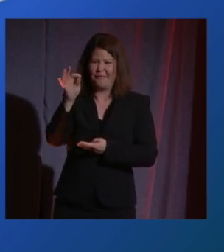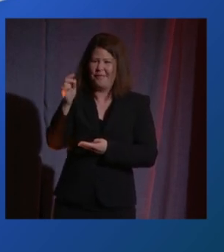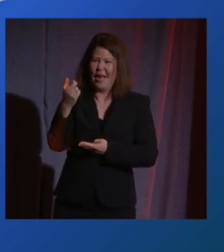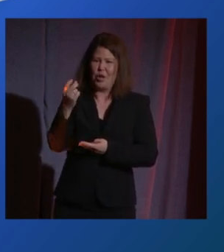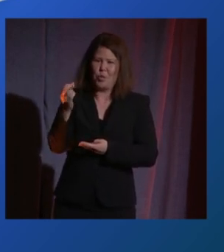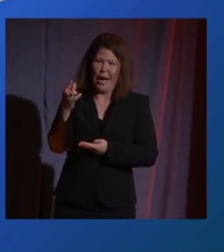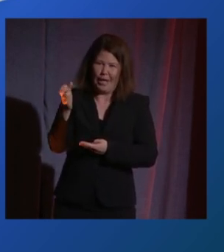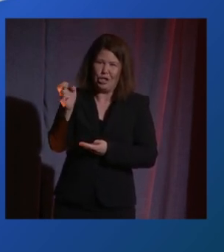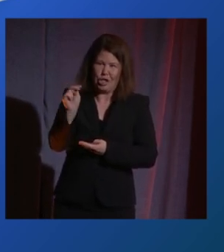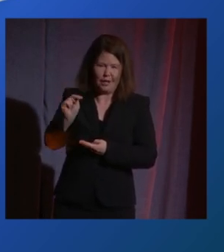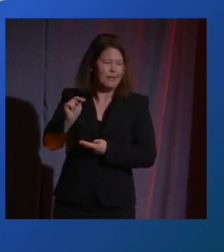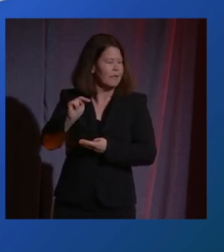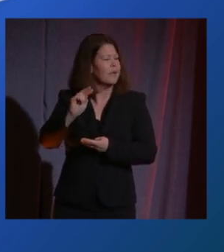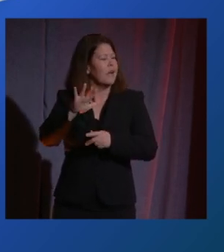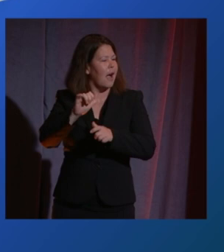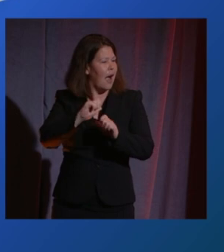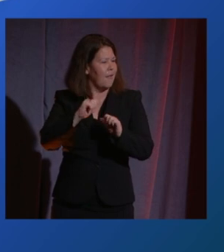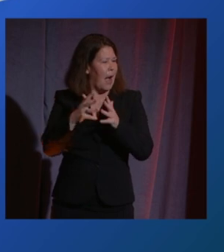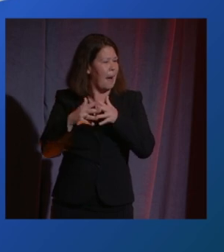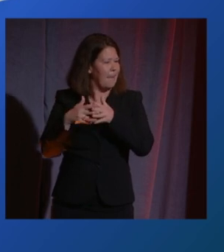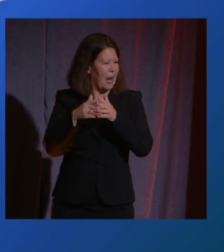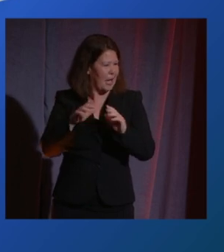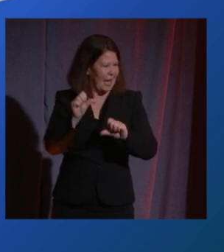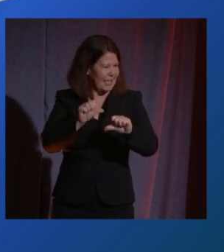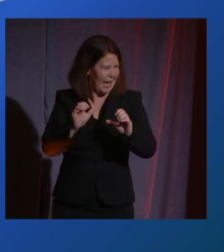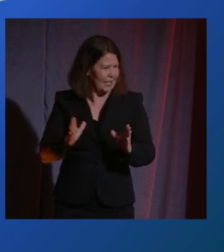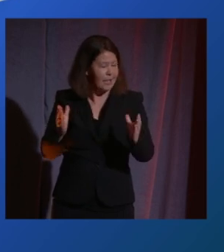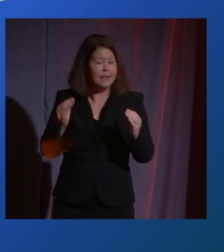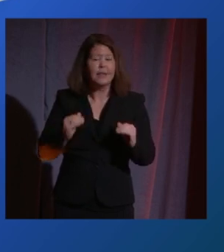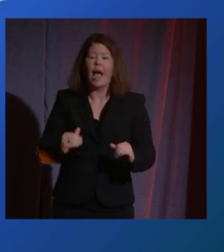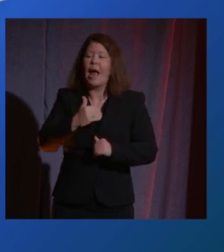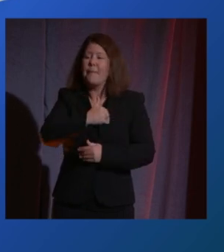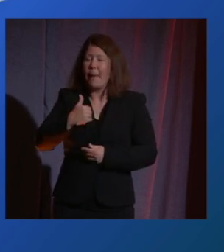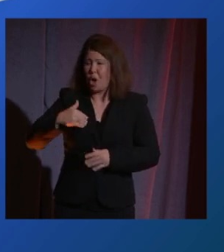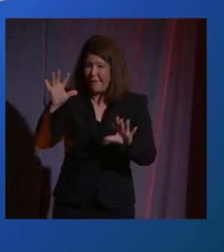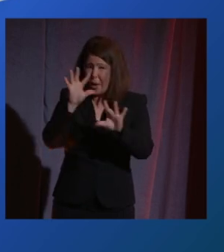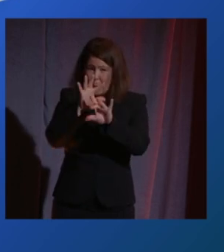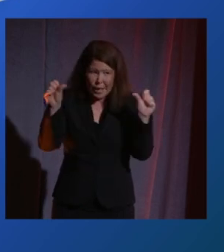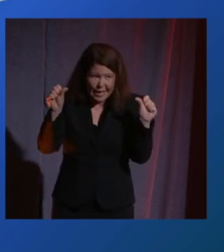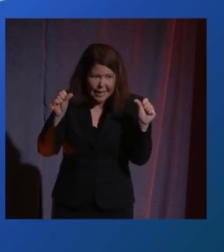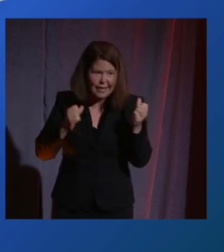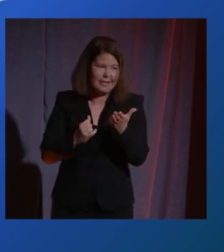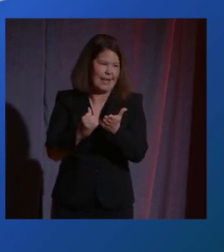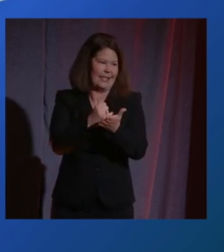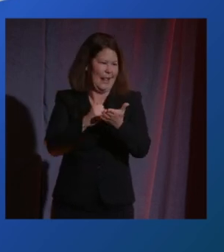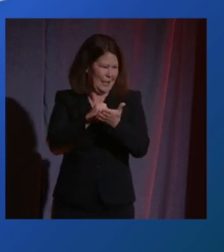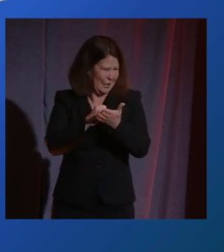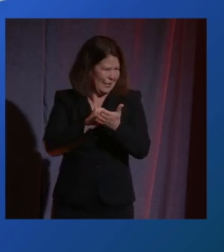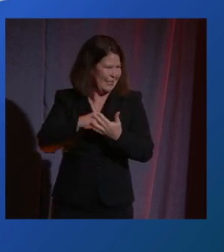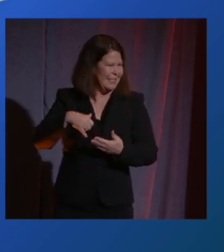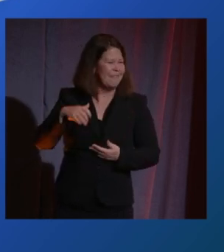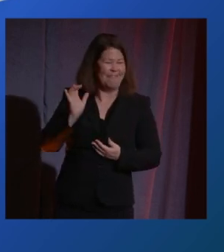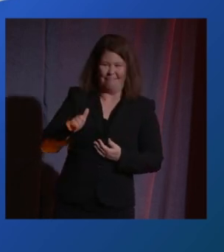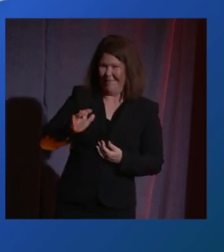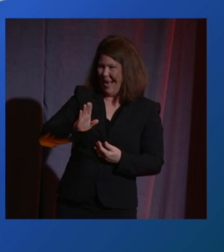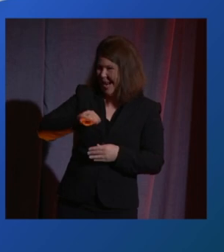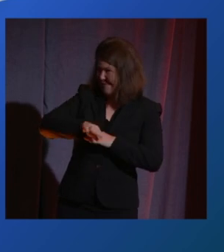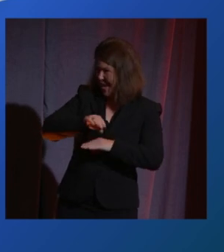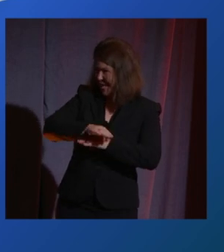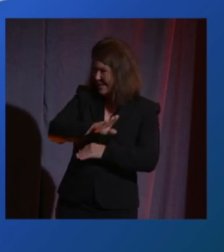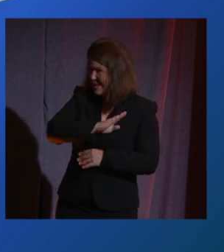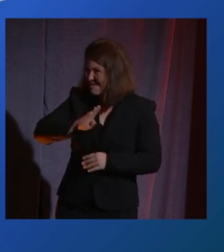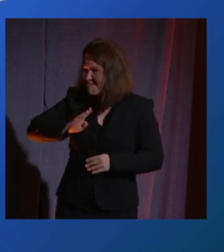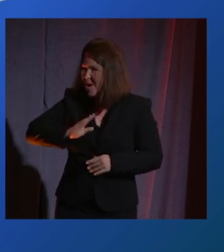member of the president's intelligence Advisory Board and a member of the US Department of state's Foreign Affairs policy